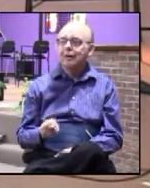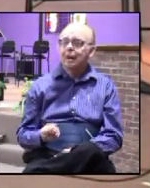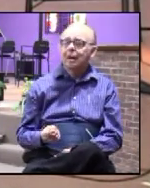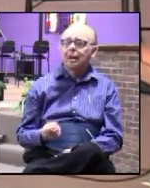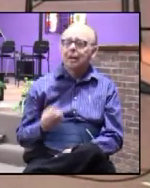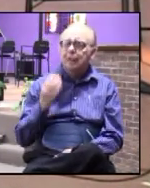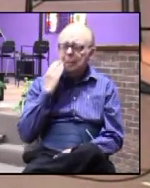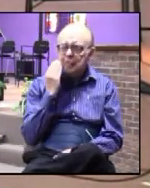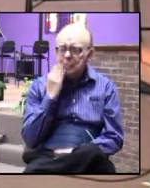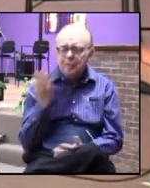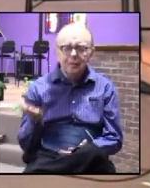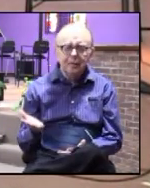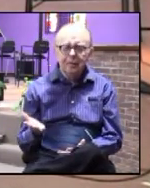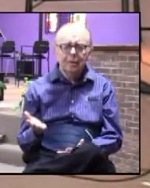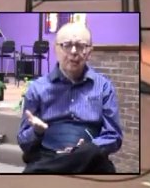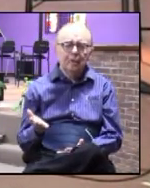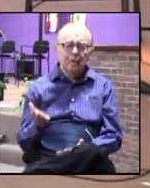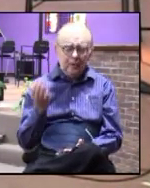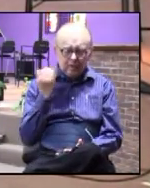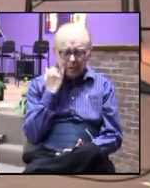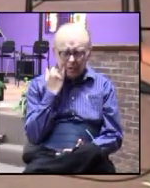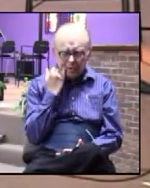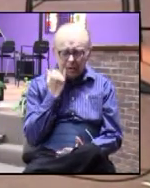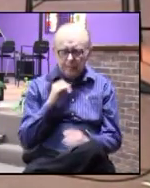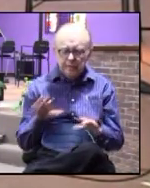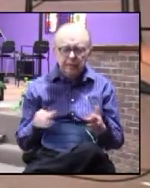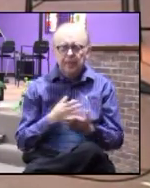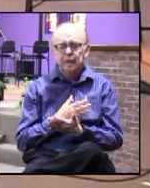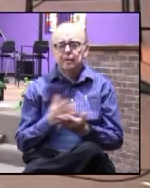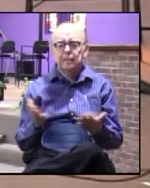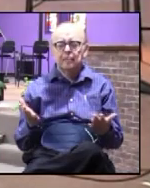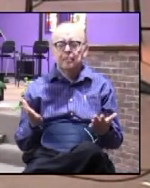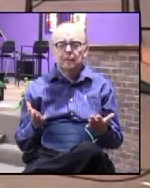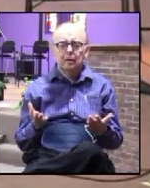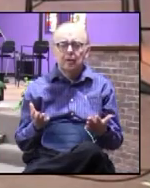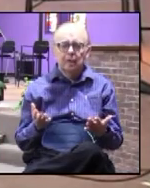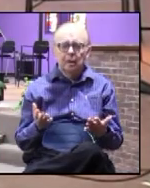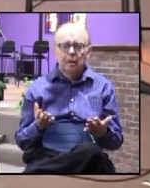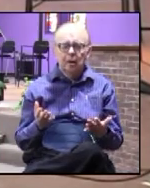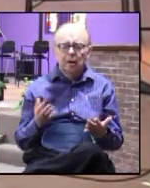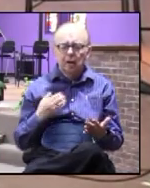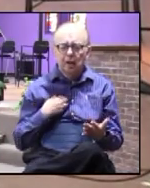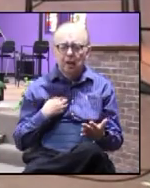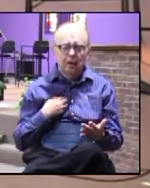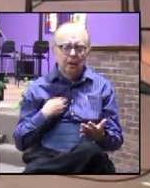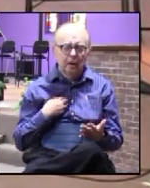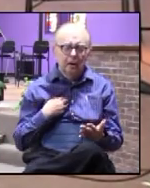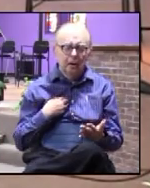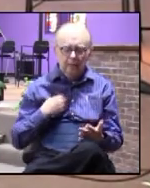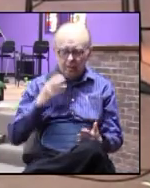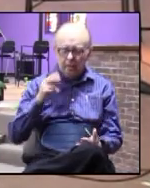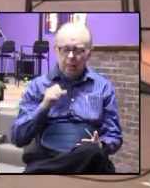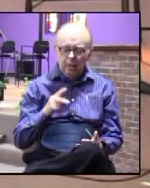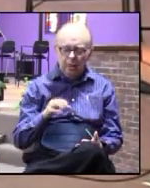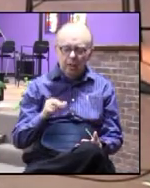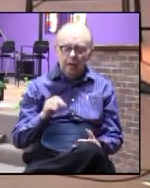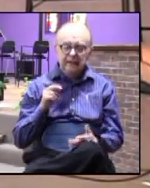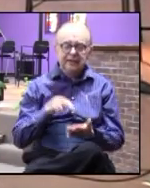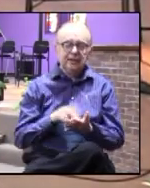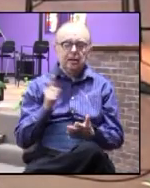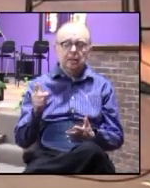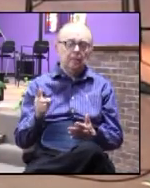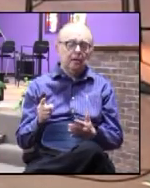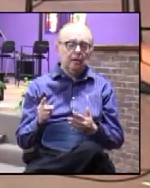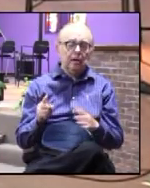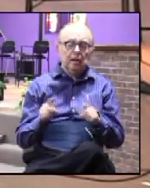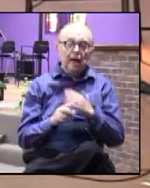You know, if you do a lot of things, you know, they have the ushers that stand back there as